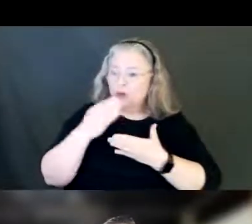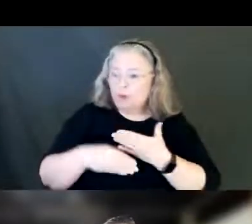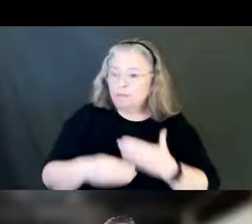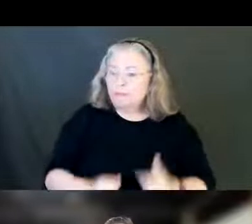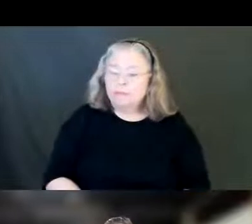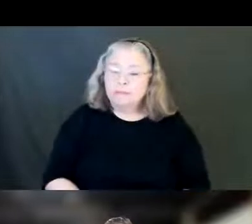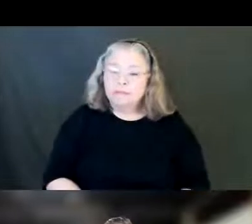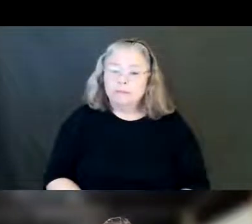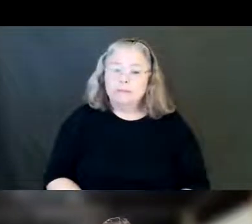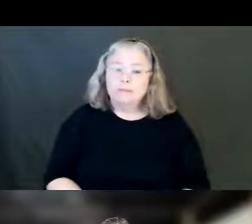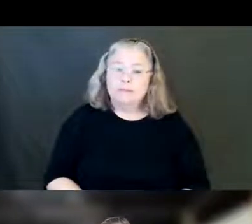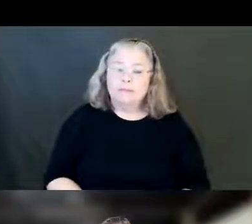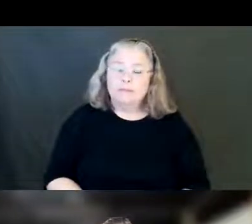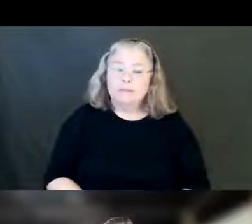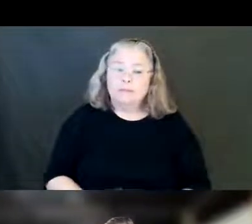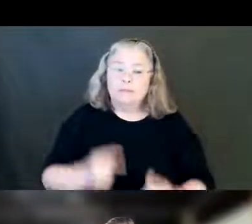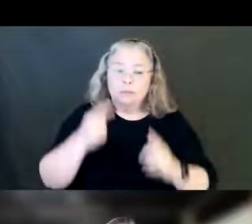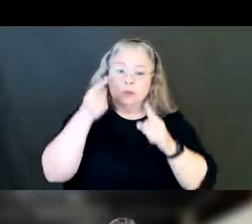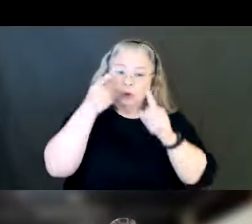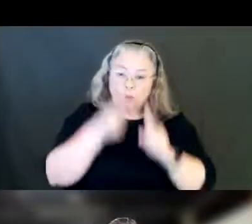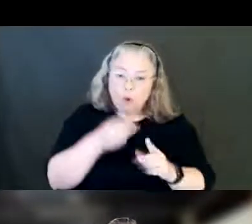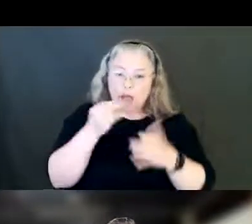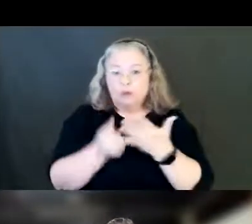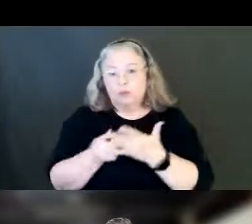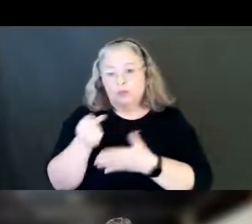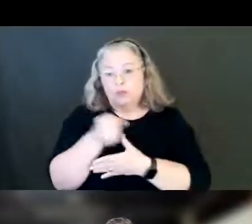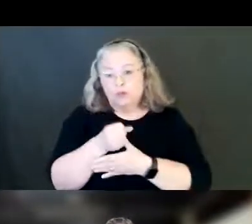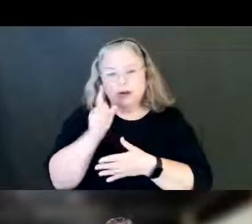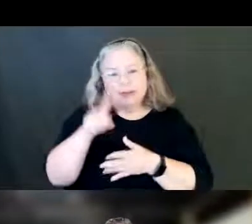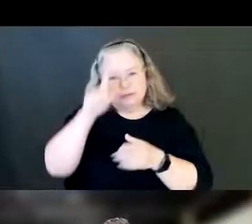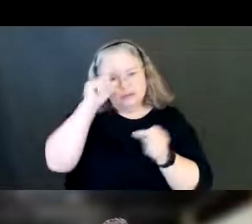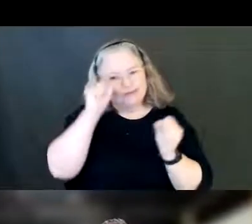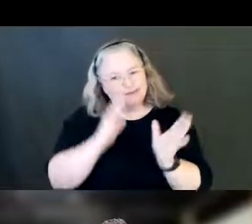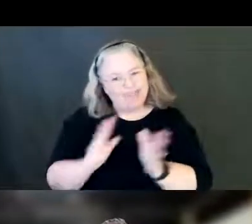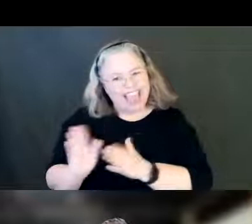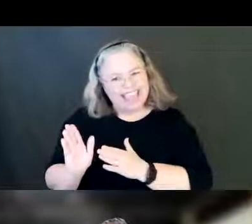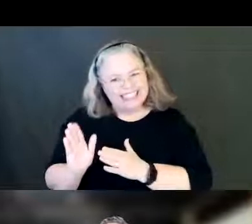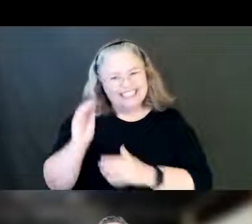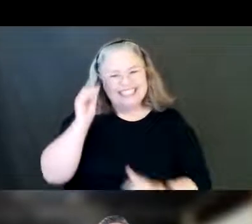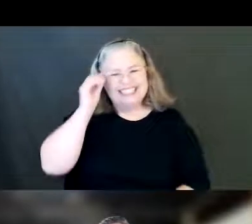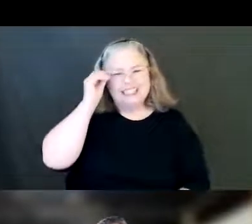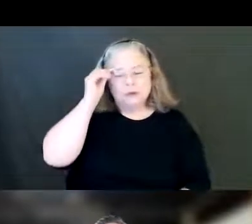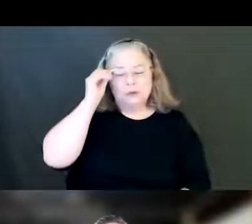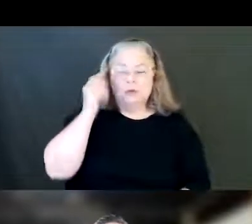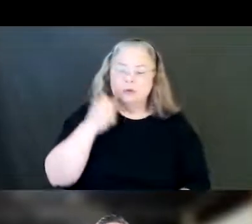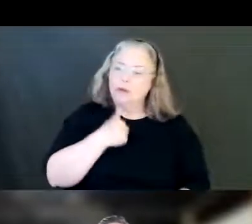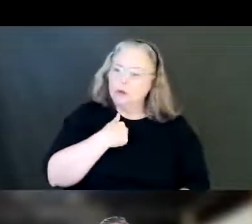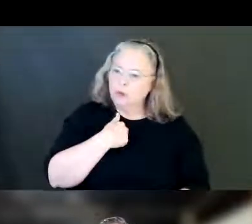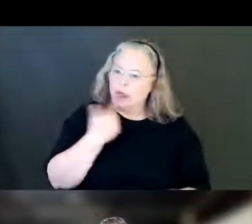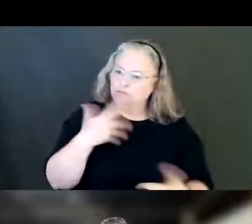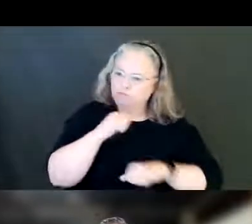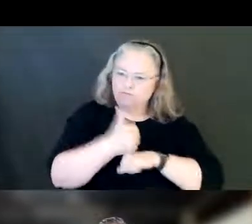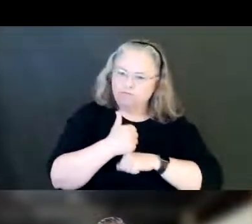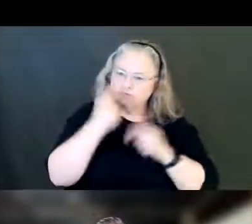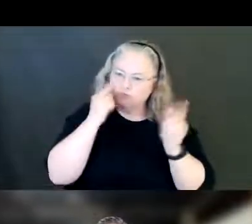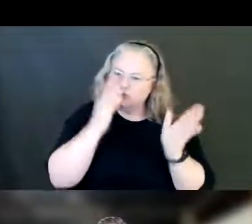And so of course with goals and priorities there must be a strategy. And so we, of course, have a strategy for doing